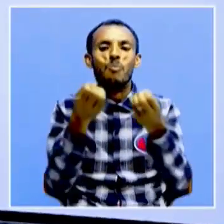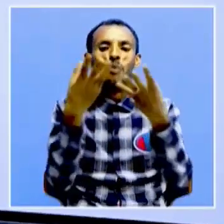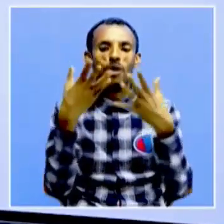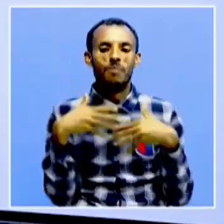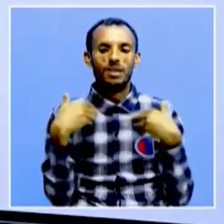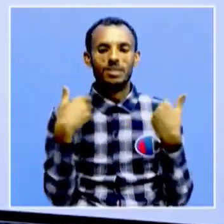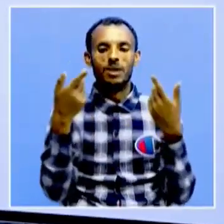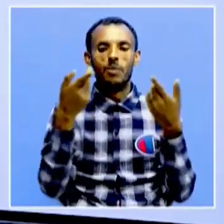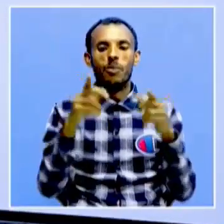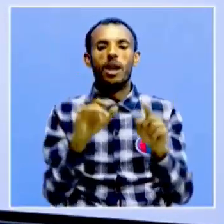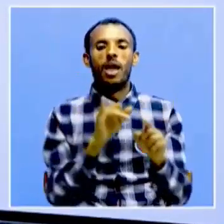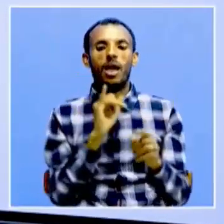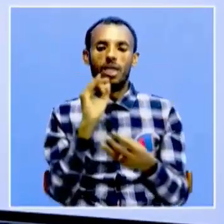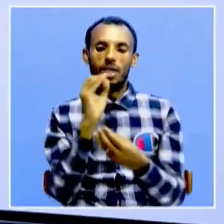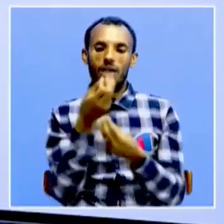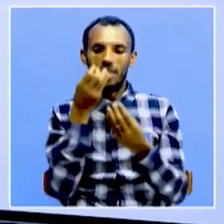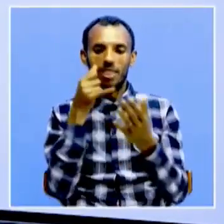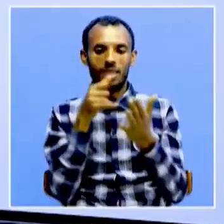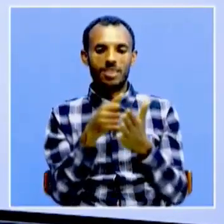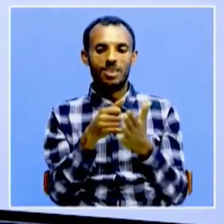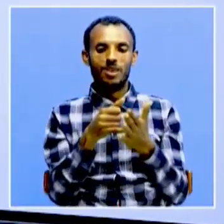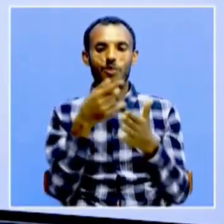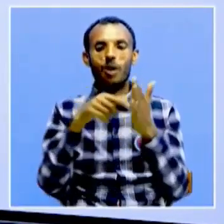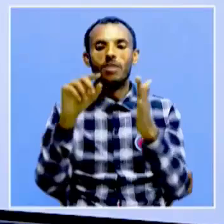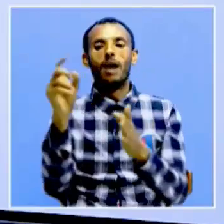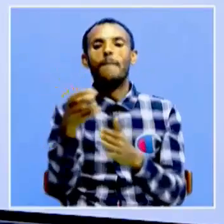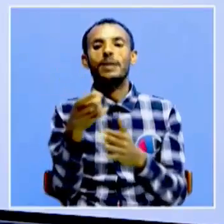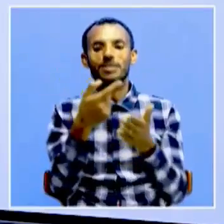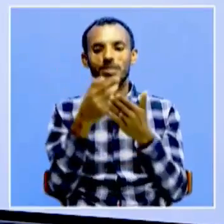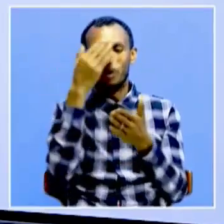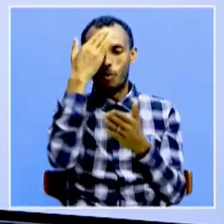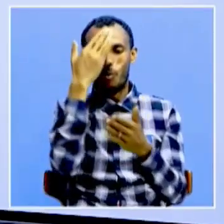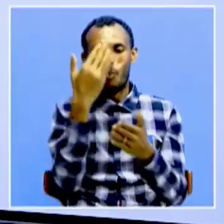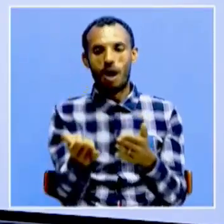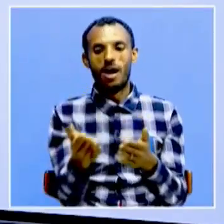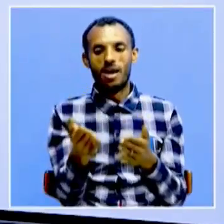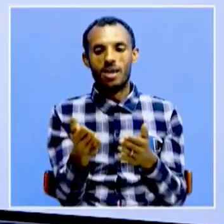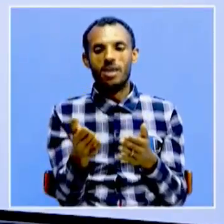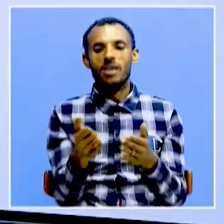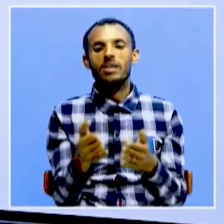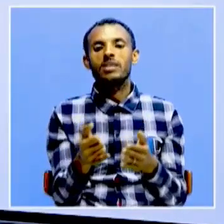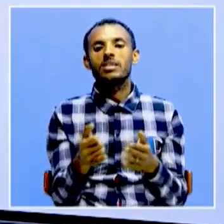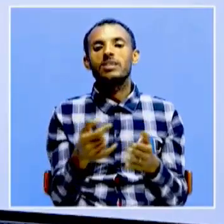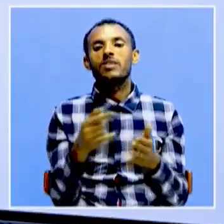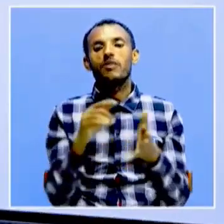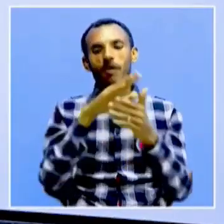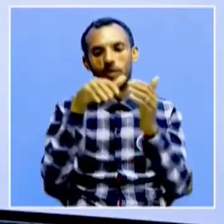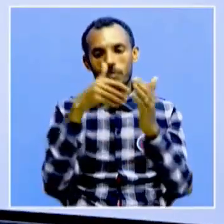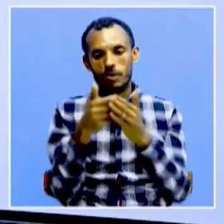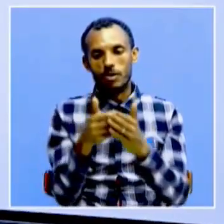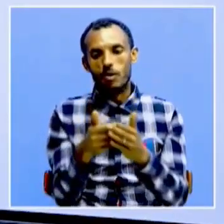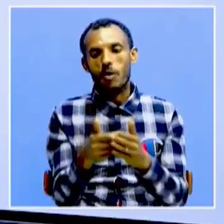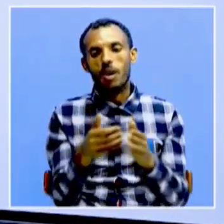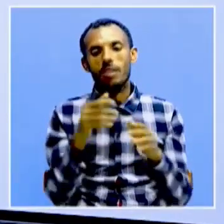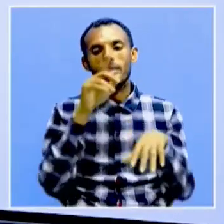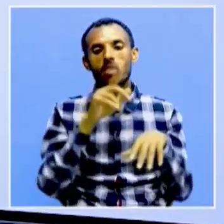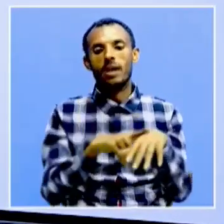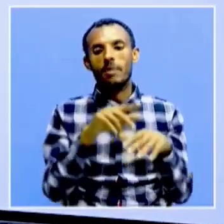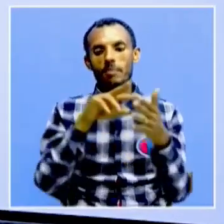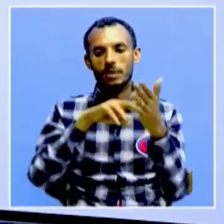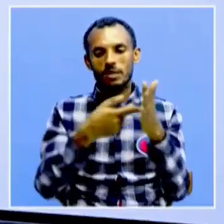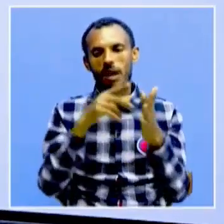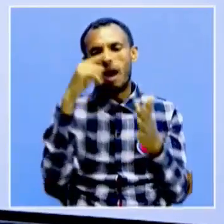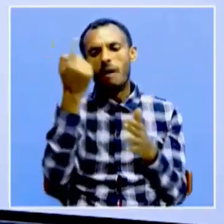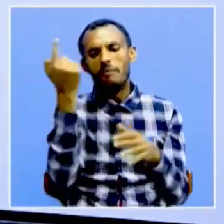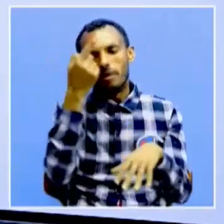it. Then what happened? This is why it is my favorite food of all time. Of all time means every